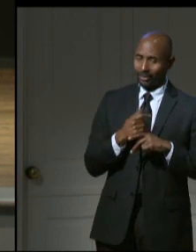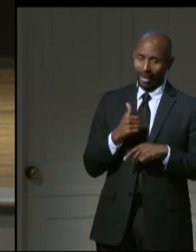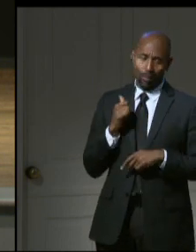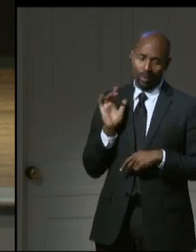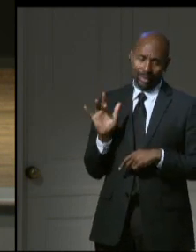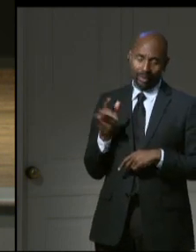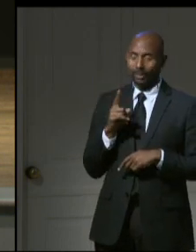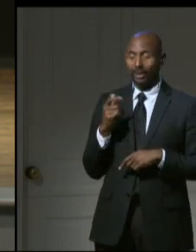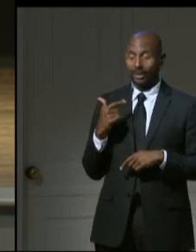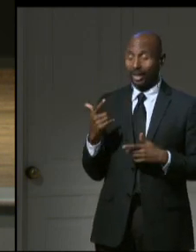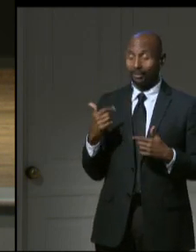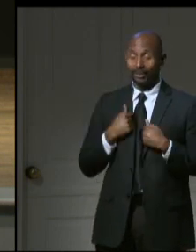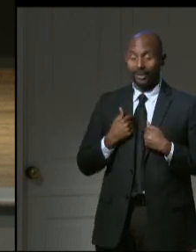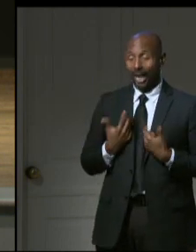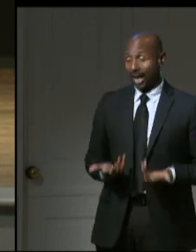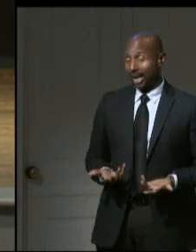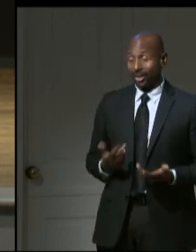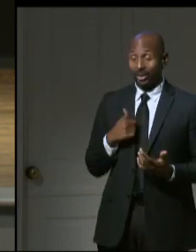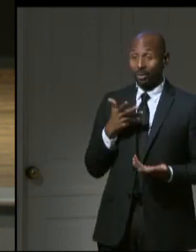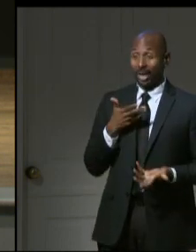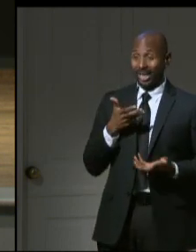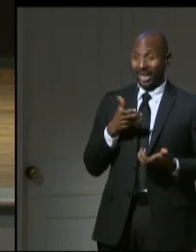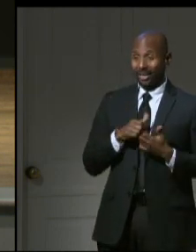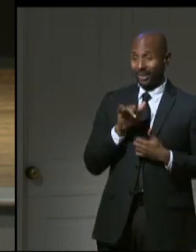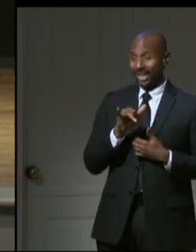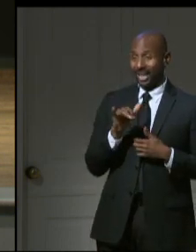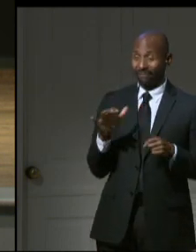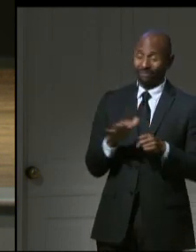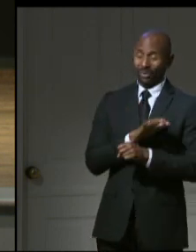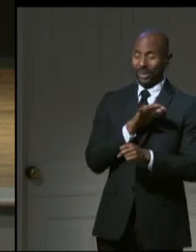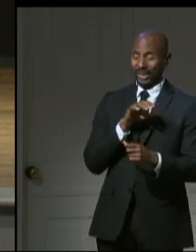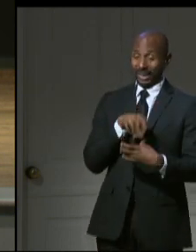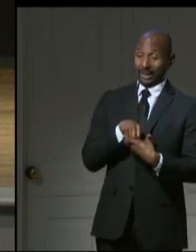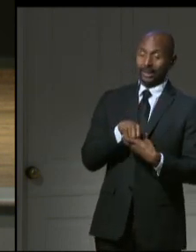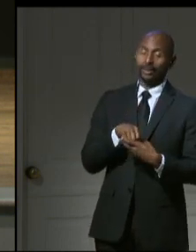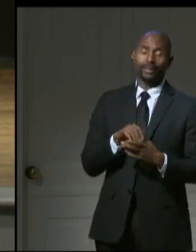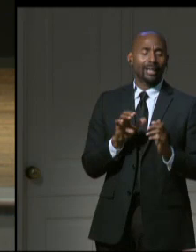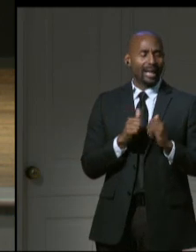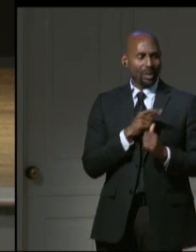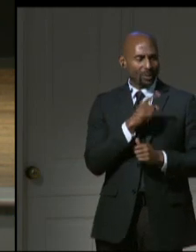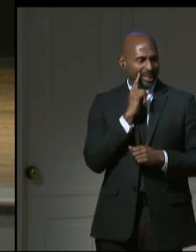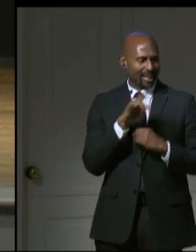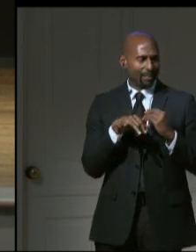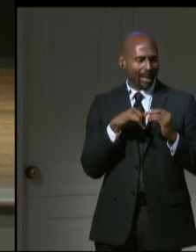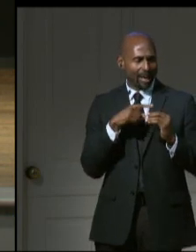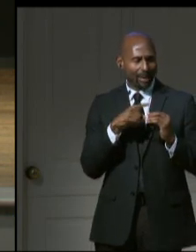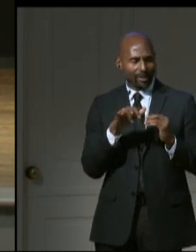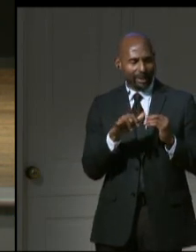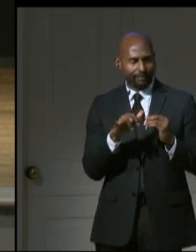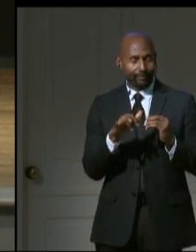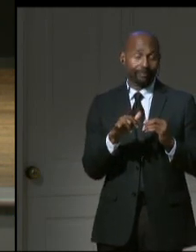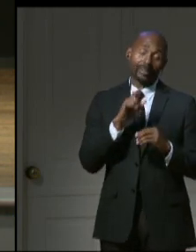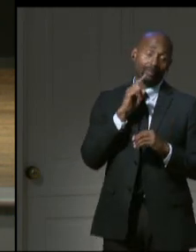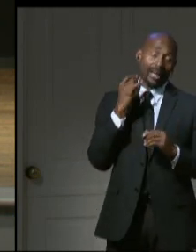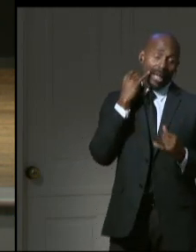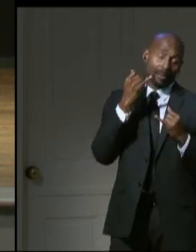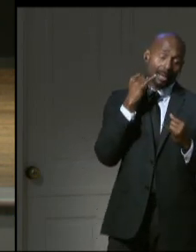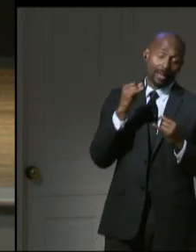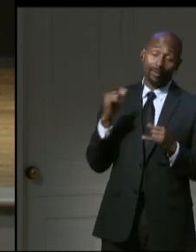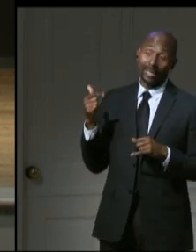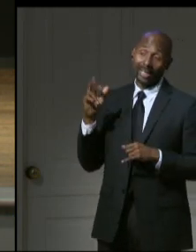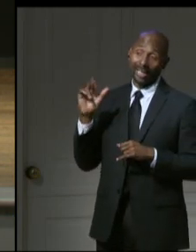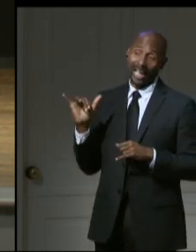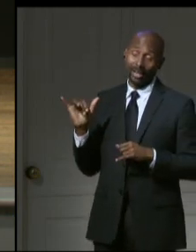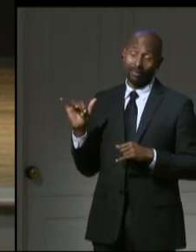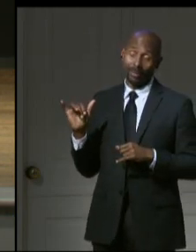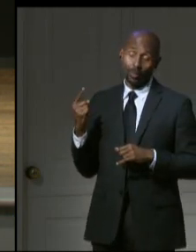because I'm too tired at the end of the day to engage with it fully. So how do you think about that? And I would imagine Gallery 1